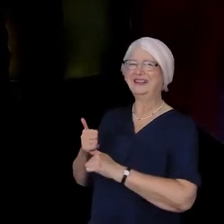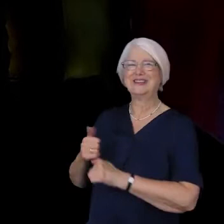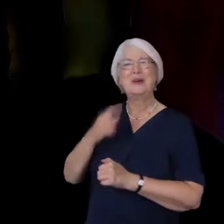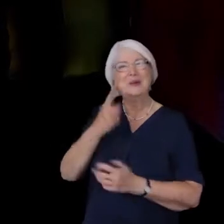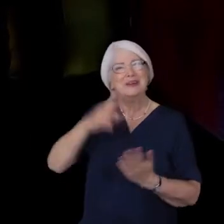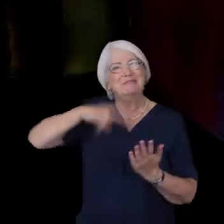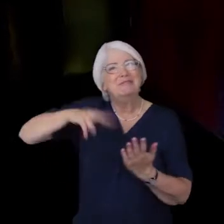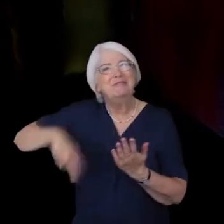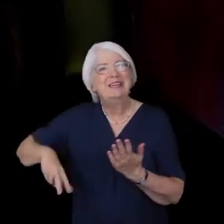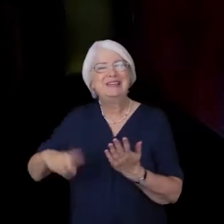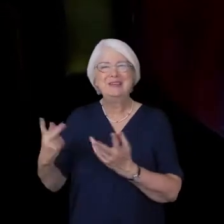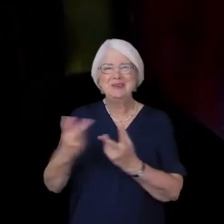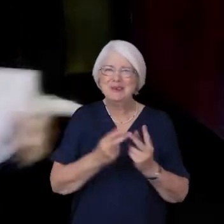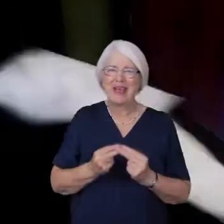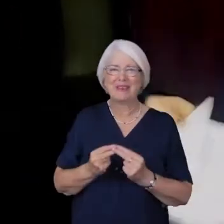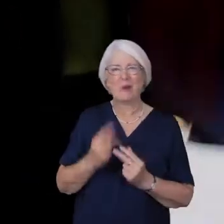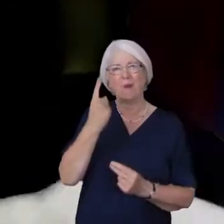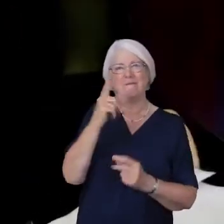together verses 1 to